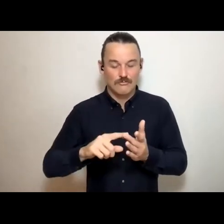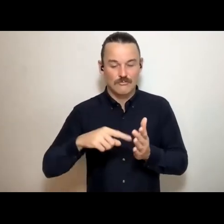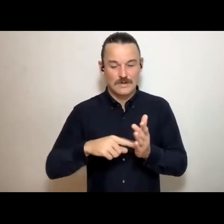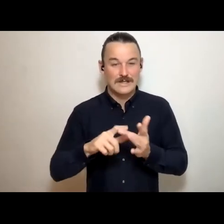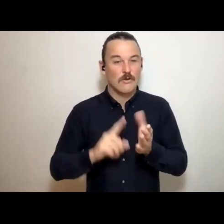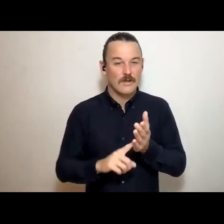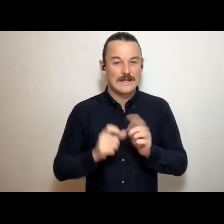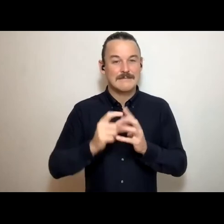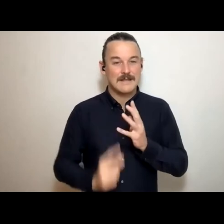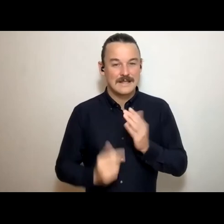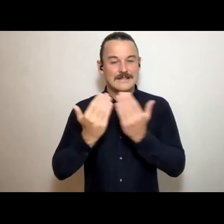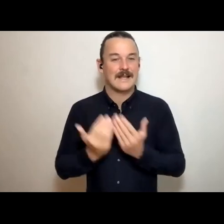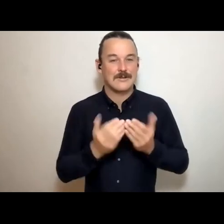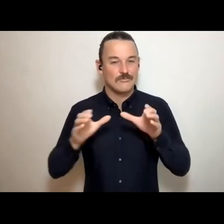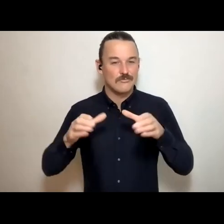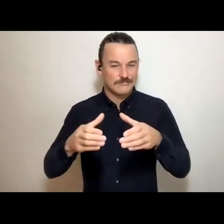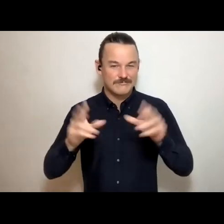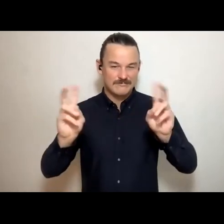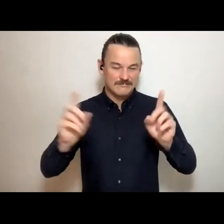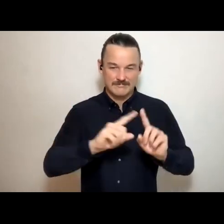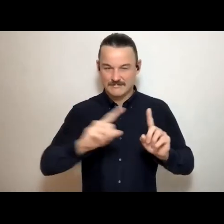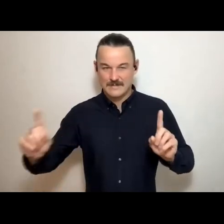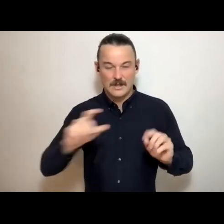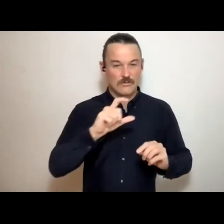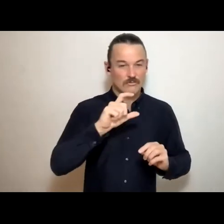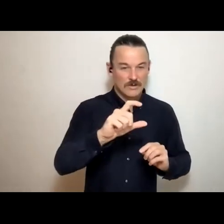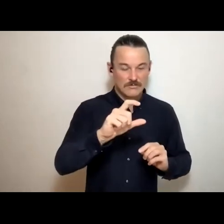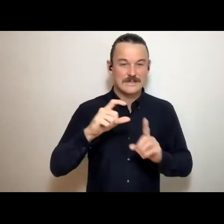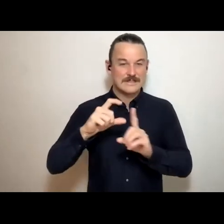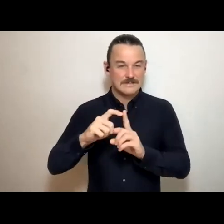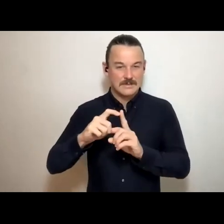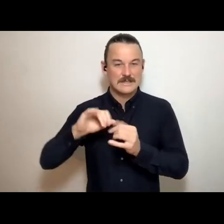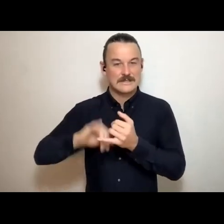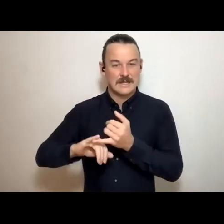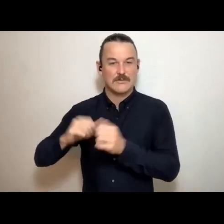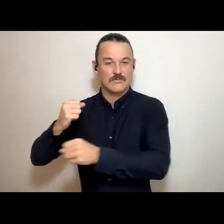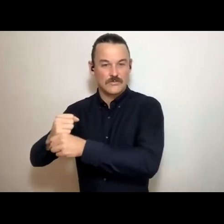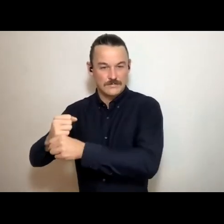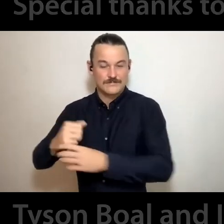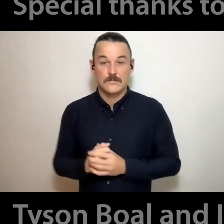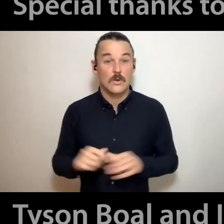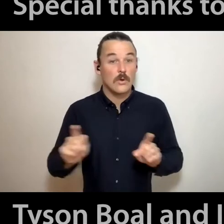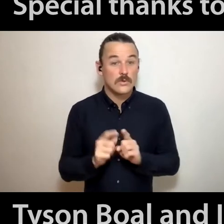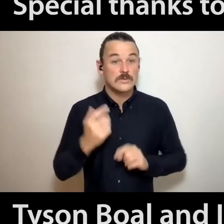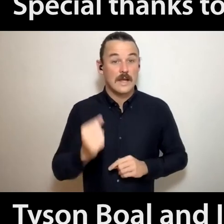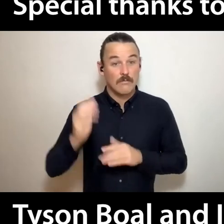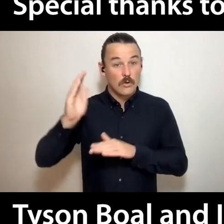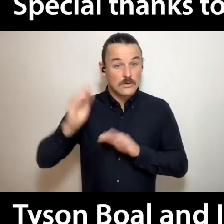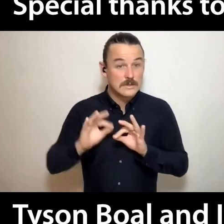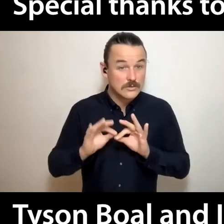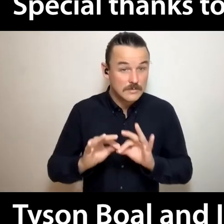And as you can see, we've got Auslan interpretation. And also for those of you who like live